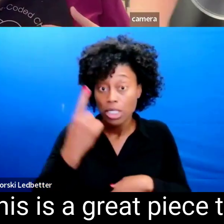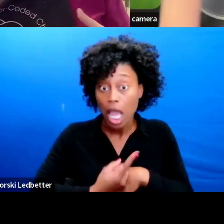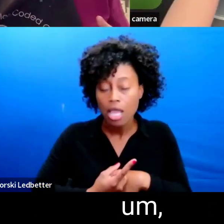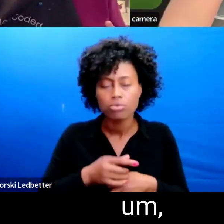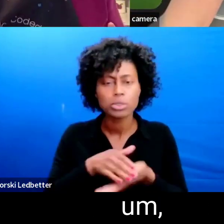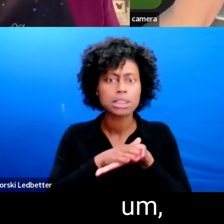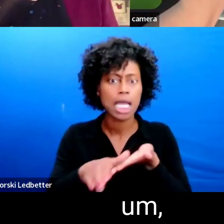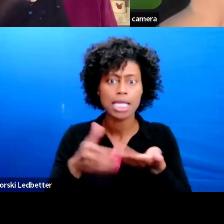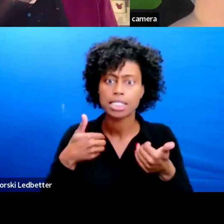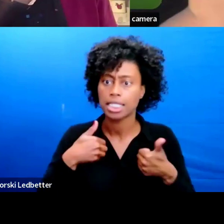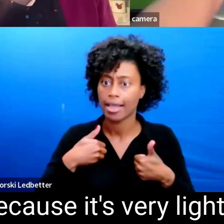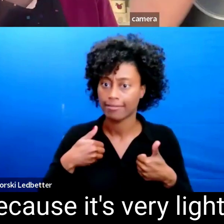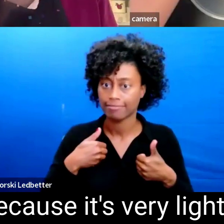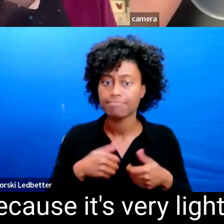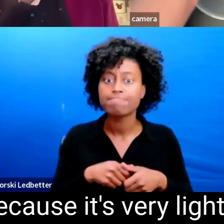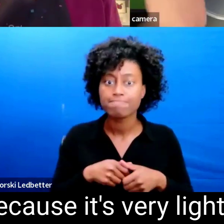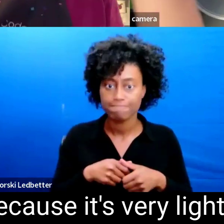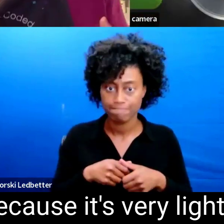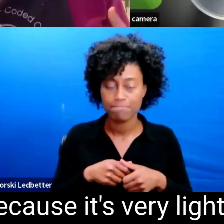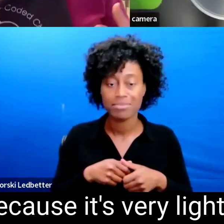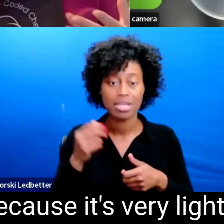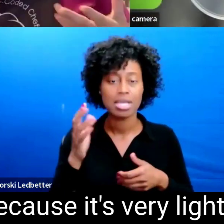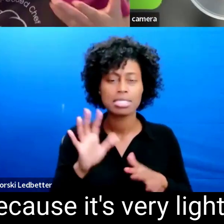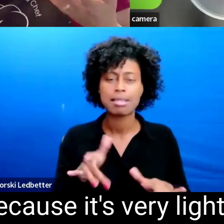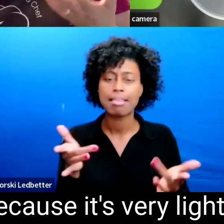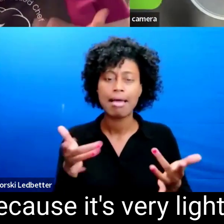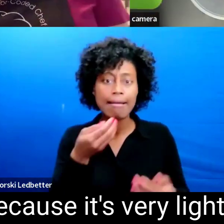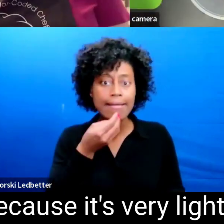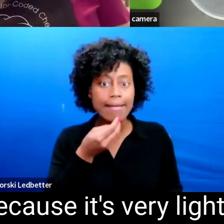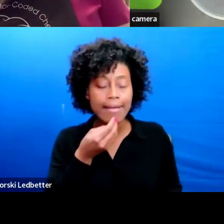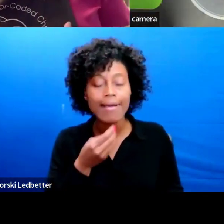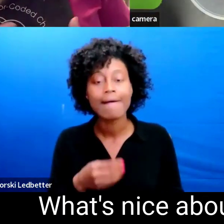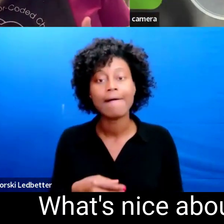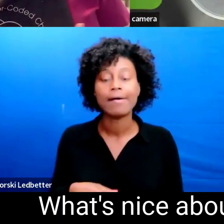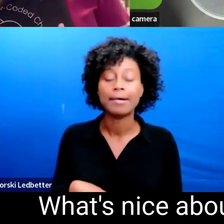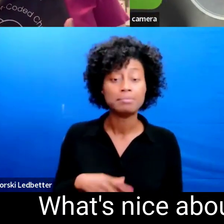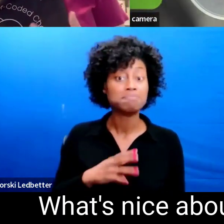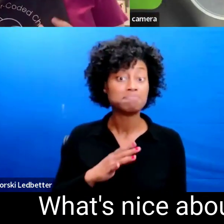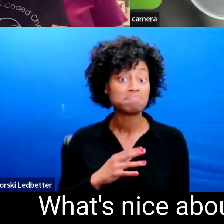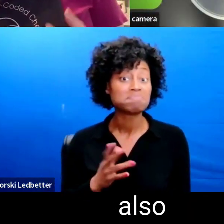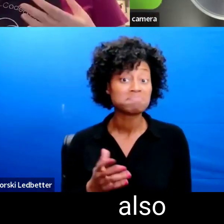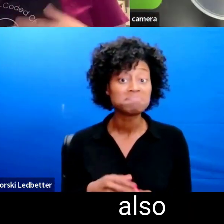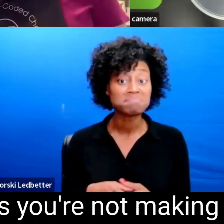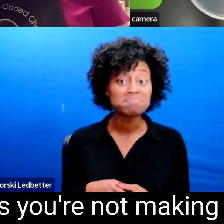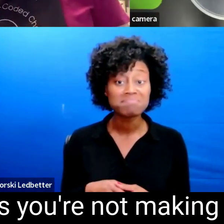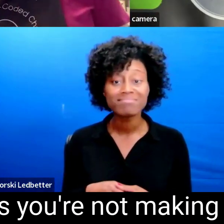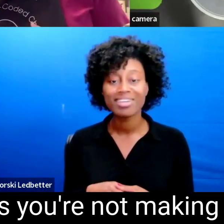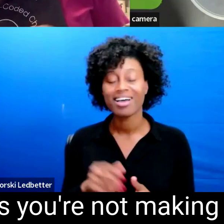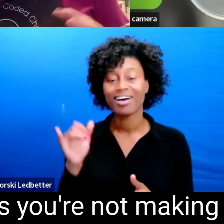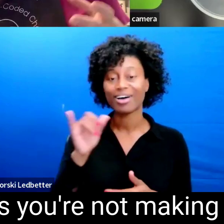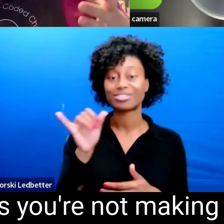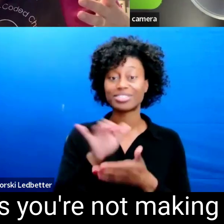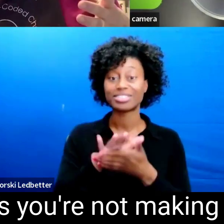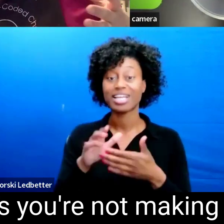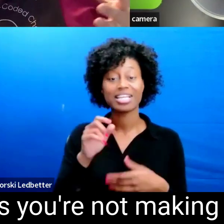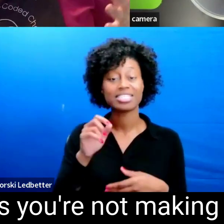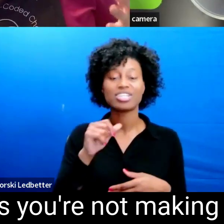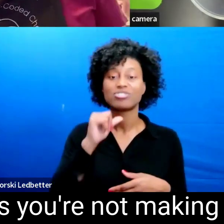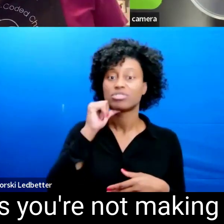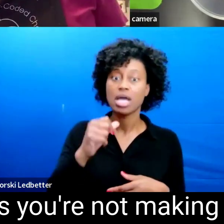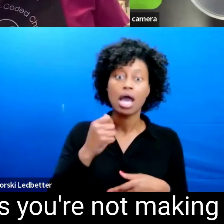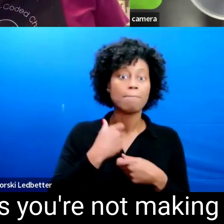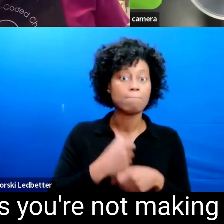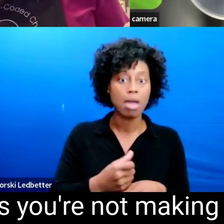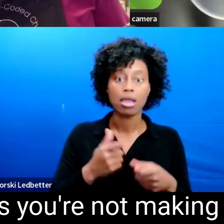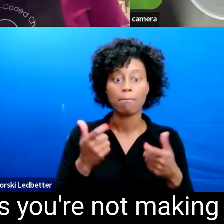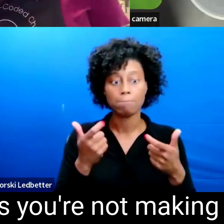have because it's very light to eat. What's nice about also this recipe is you're not making a